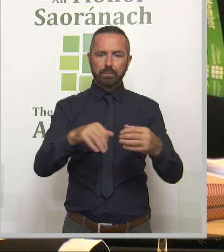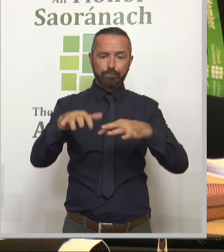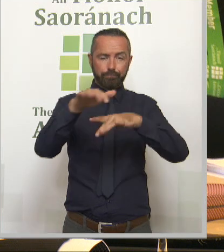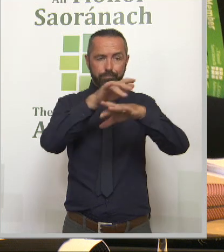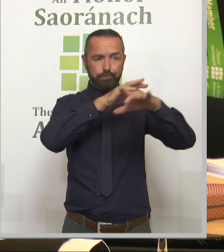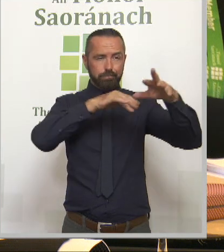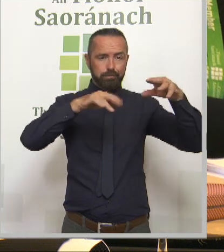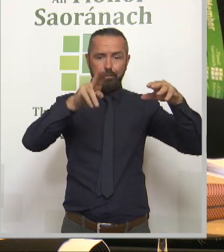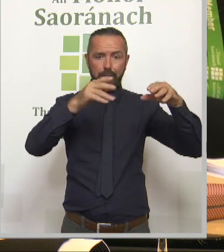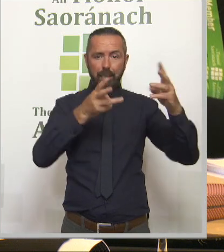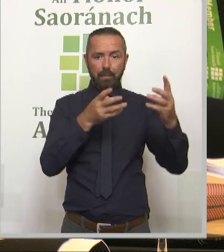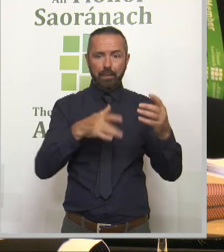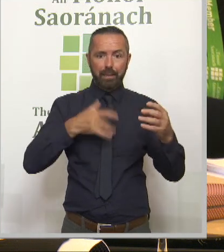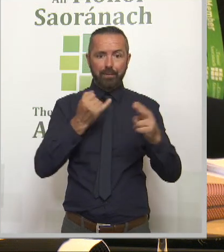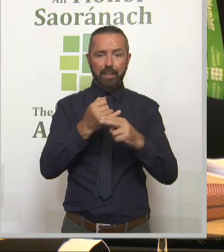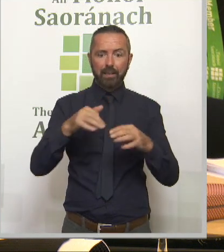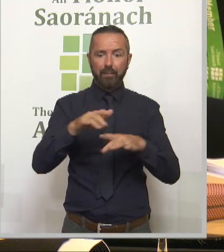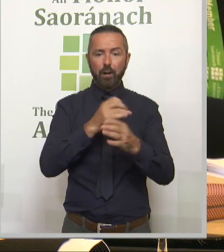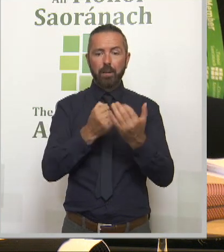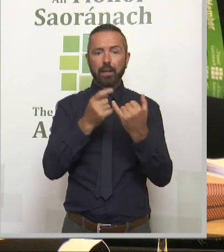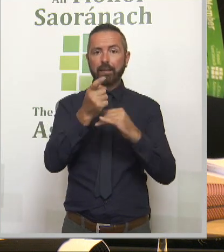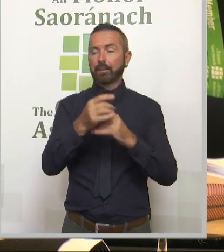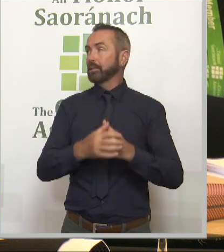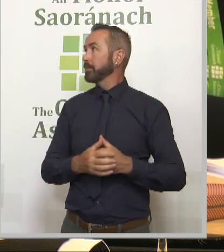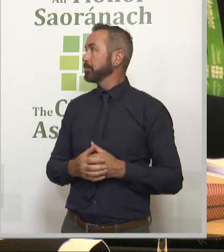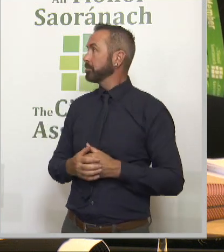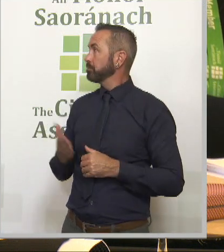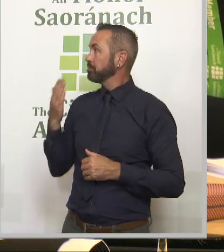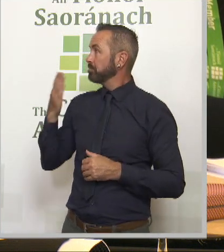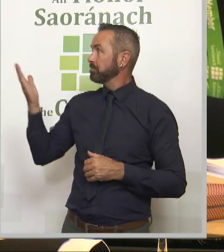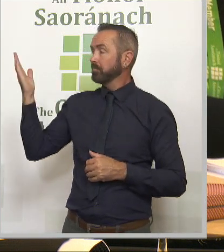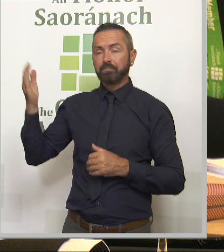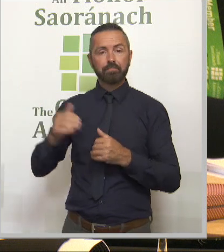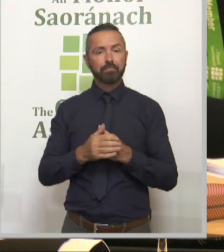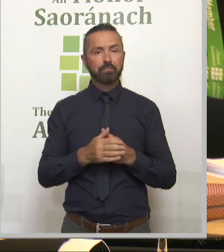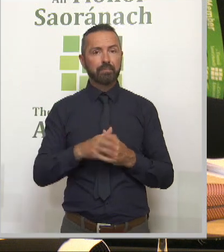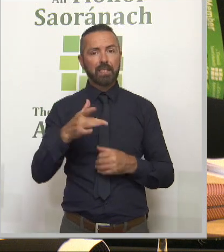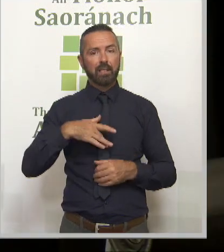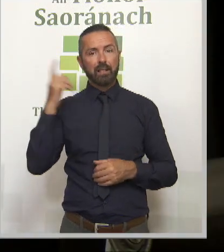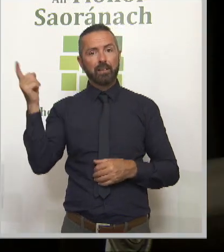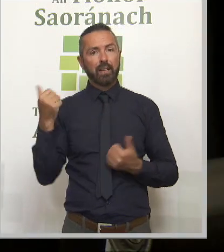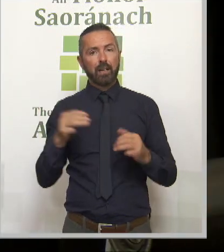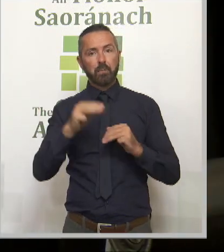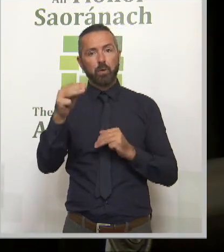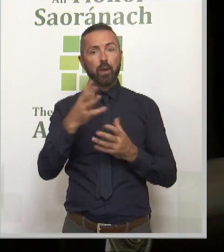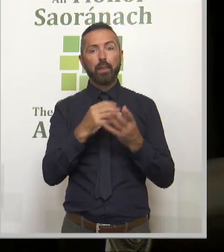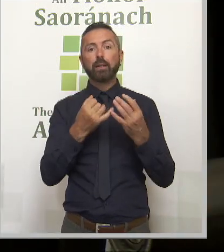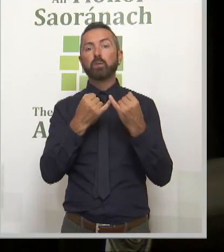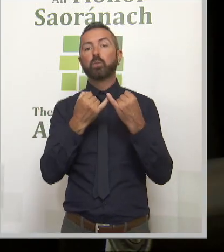slide there. So obviously you can see that that's not a great place for toads anymore. And things get worse when those plants and